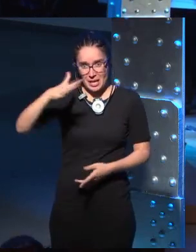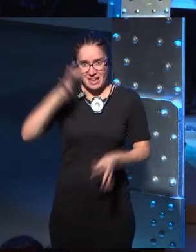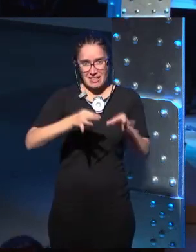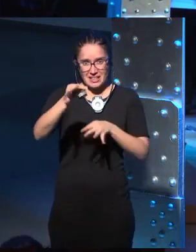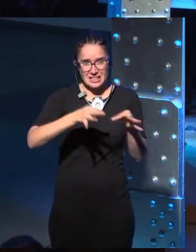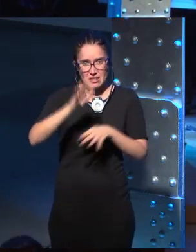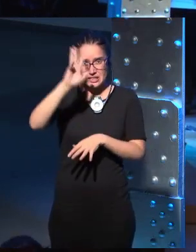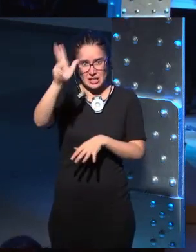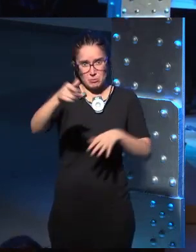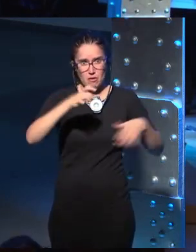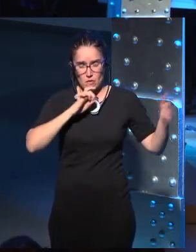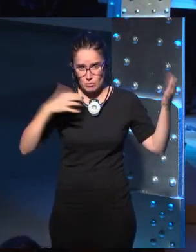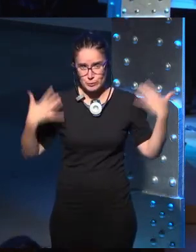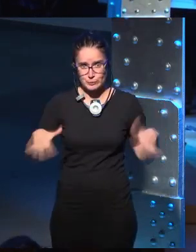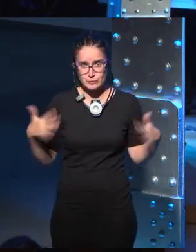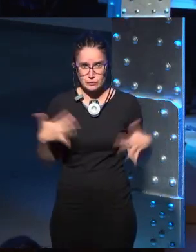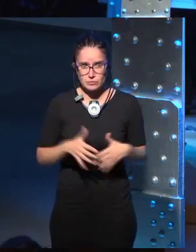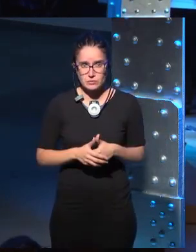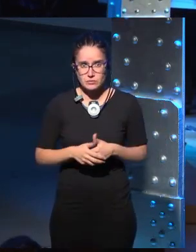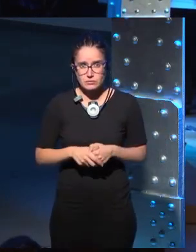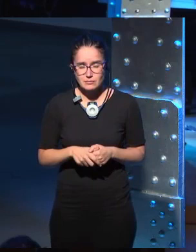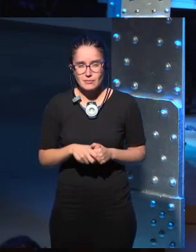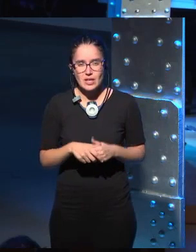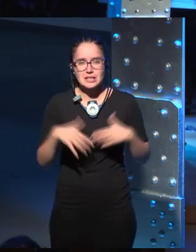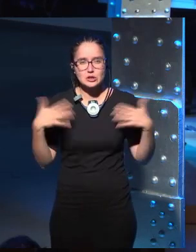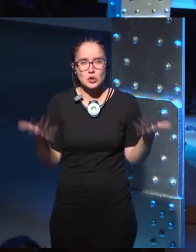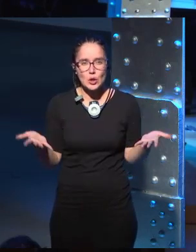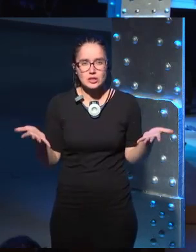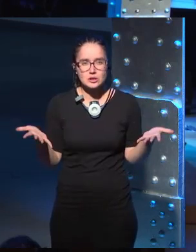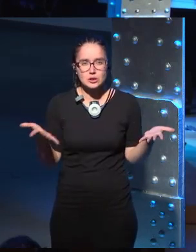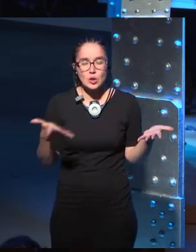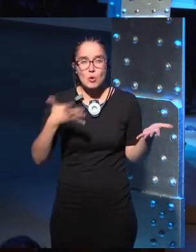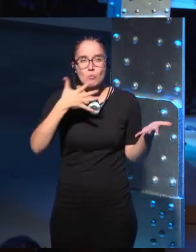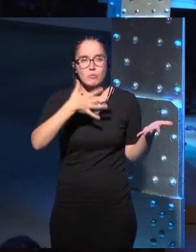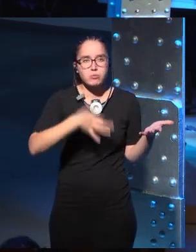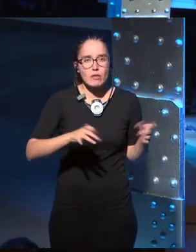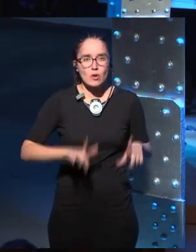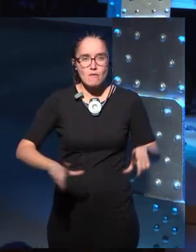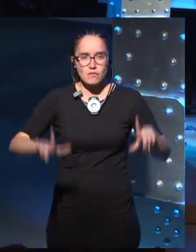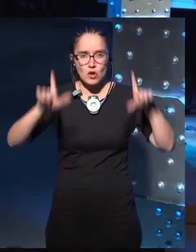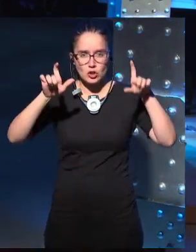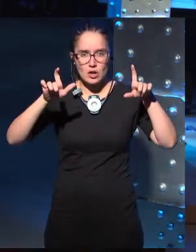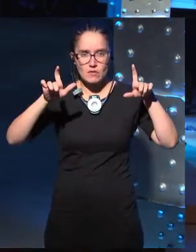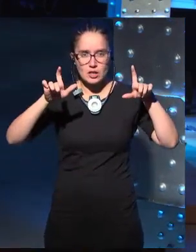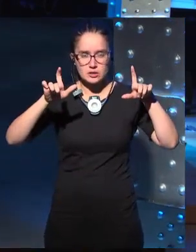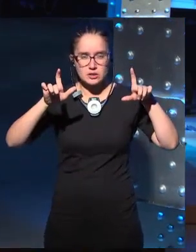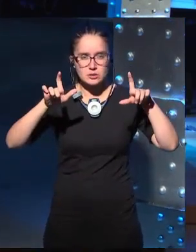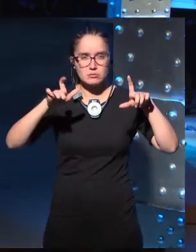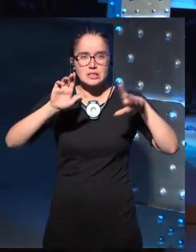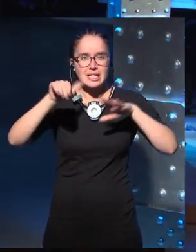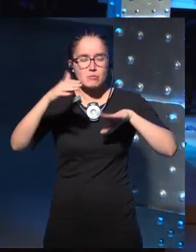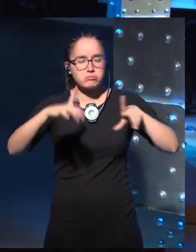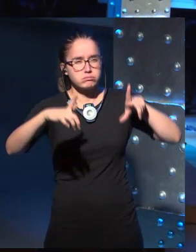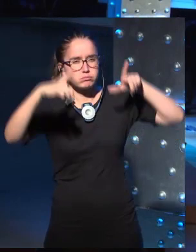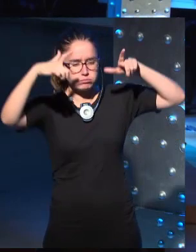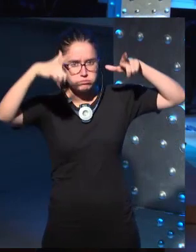okay? Now, we can't take a picture from outside like this because it's too far away. You'd